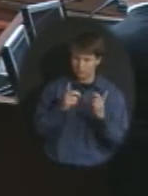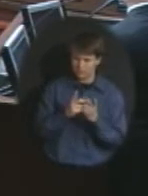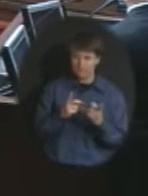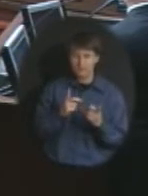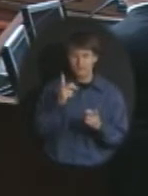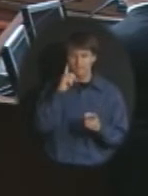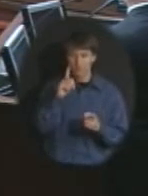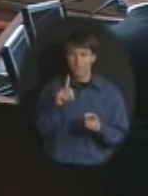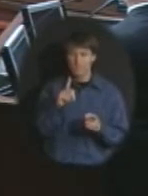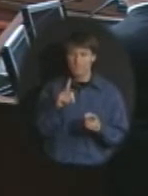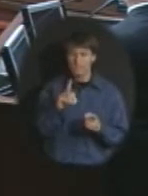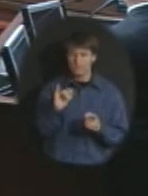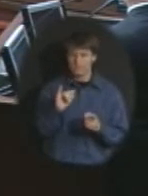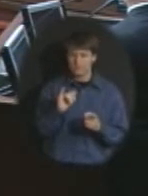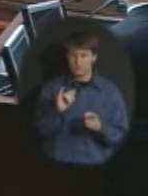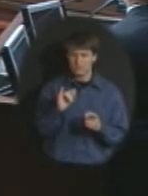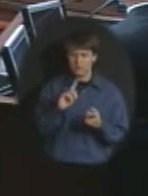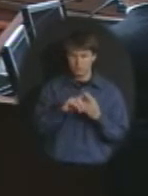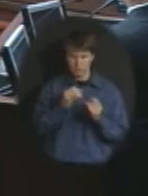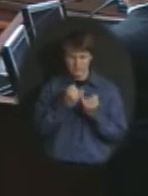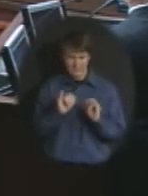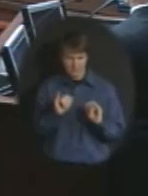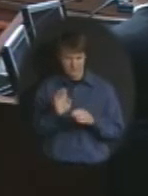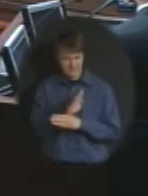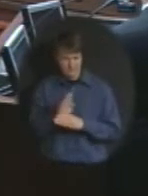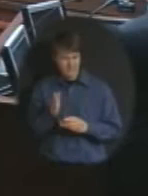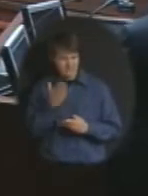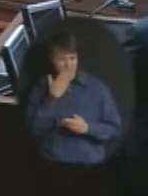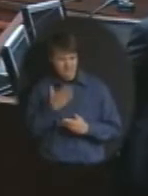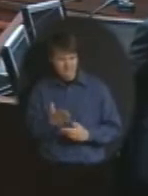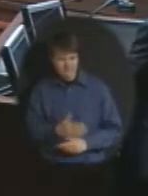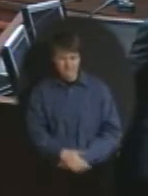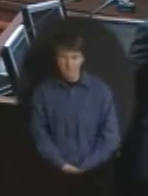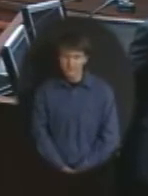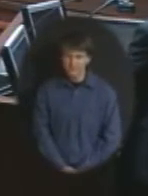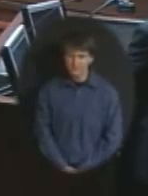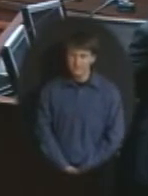similar to an independent business. Thank you.